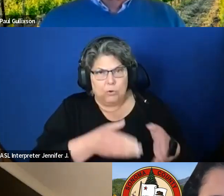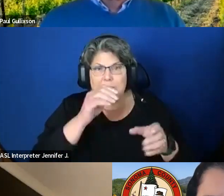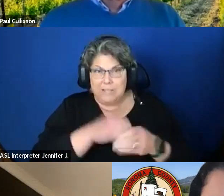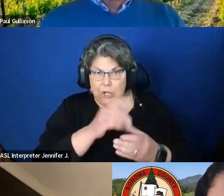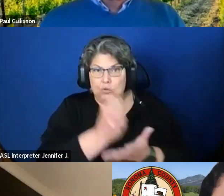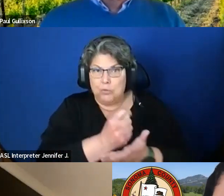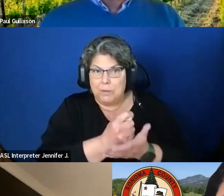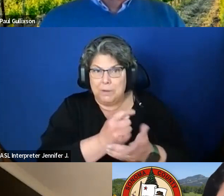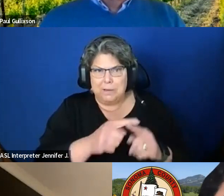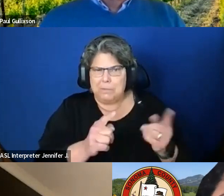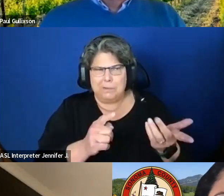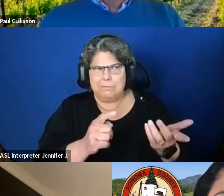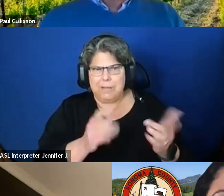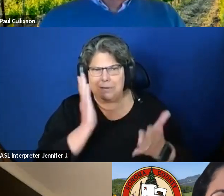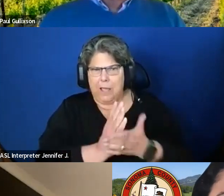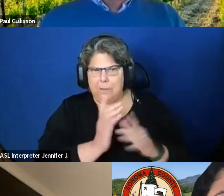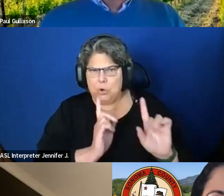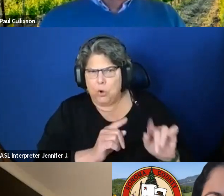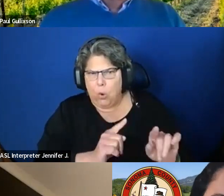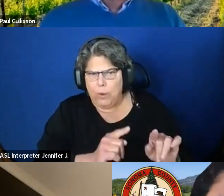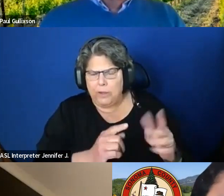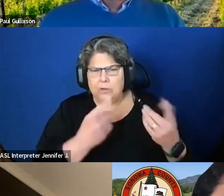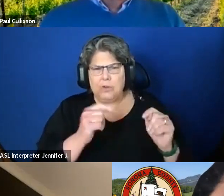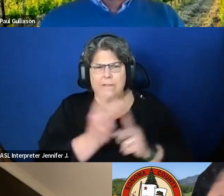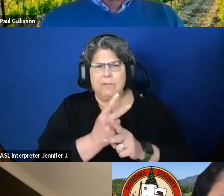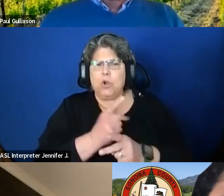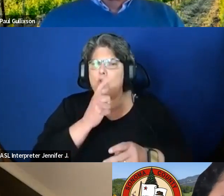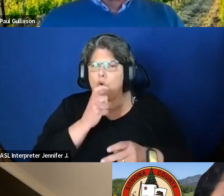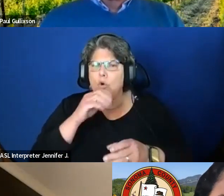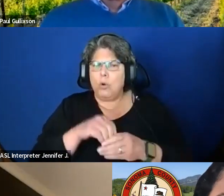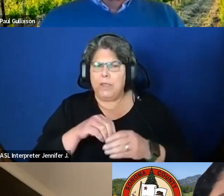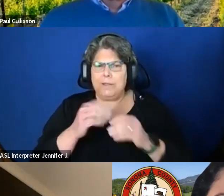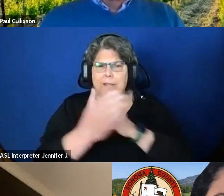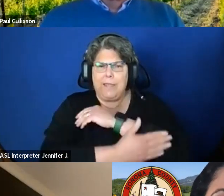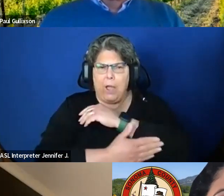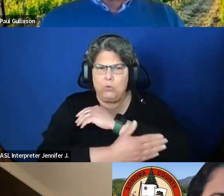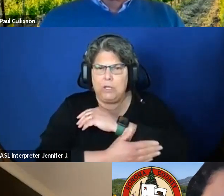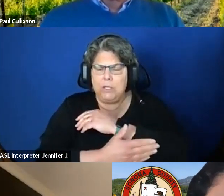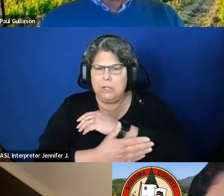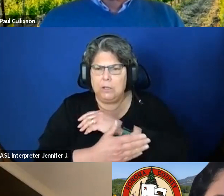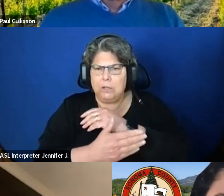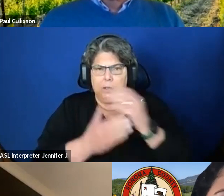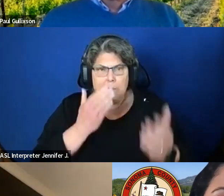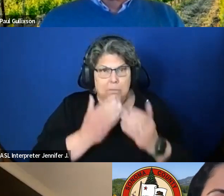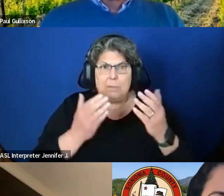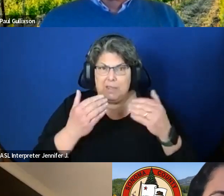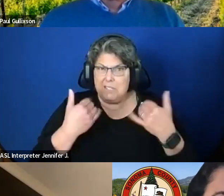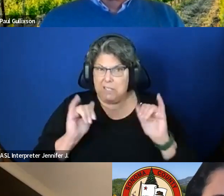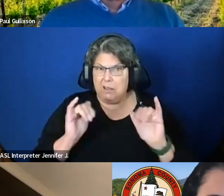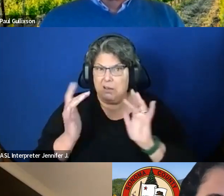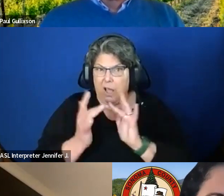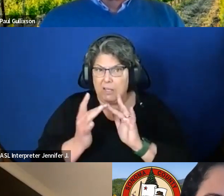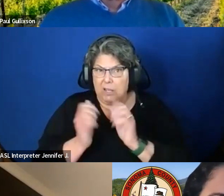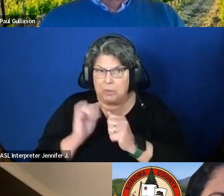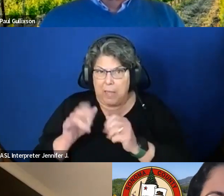but they're no longer coming, we figure out who within the county of our county partners may be in contact with them and